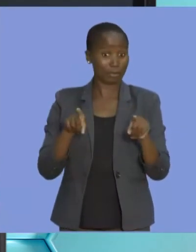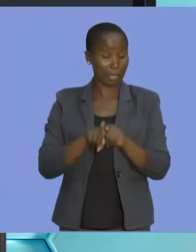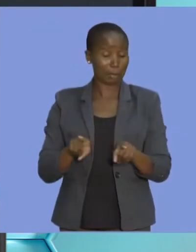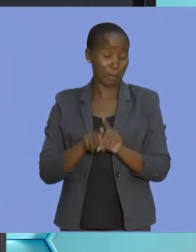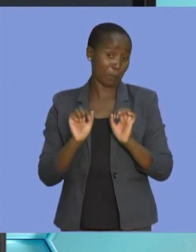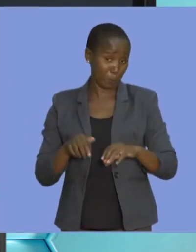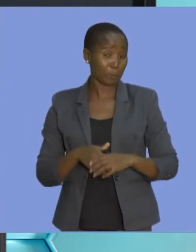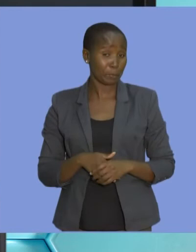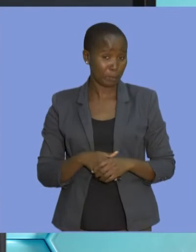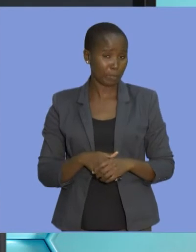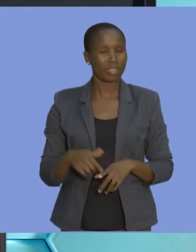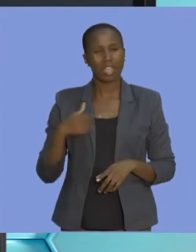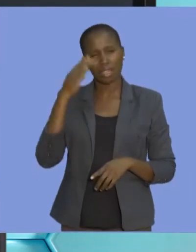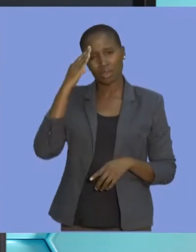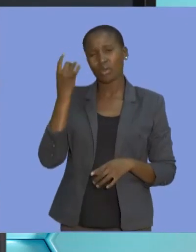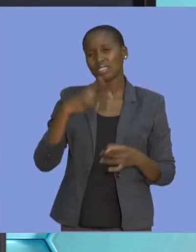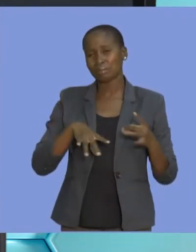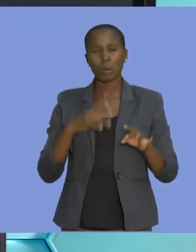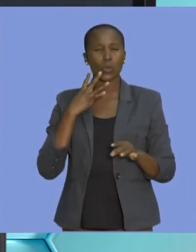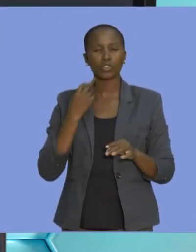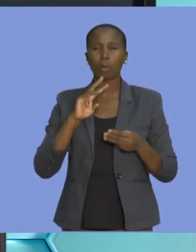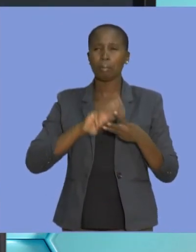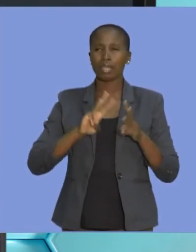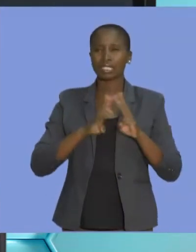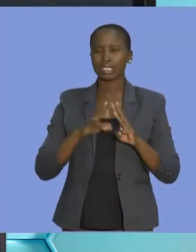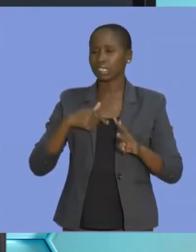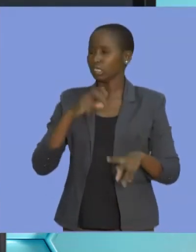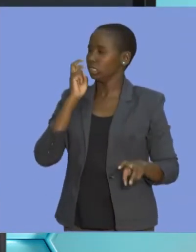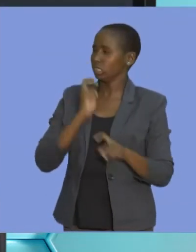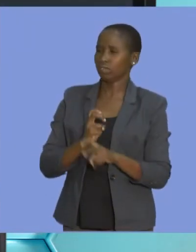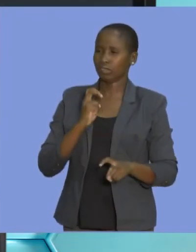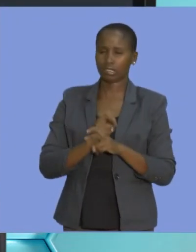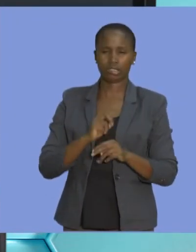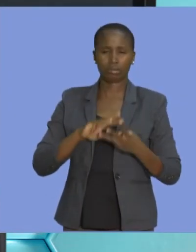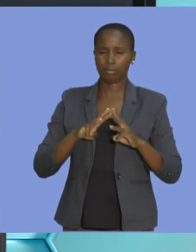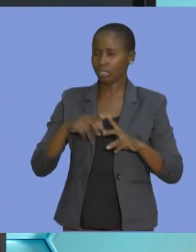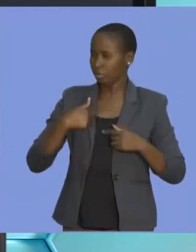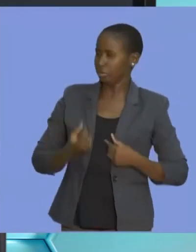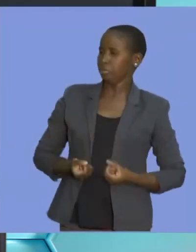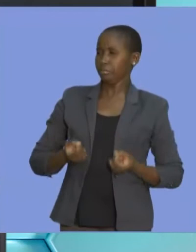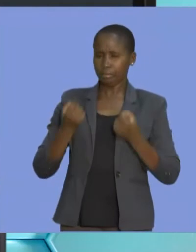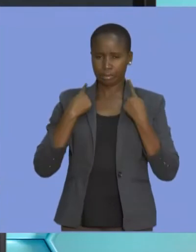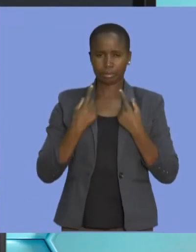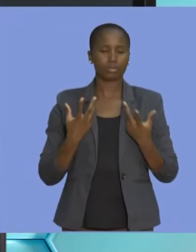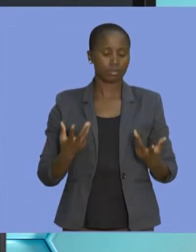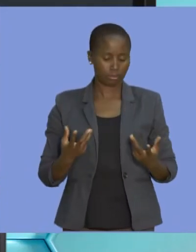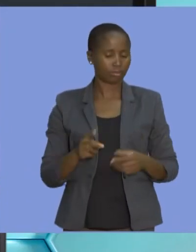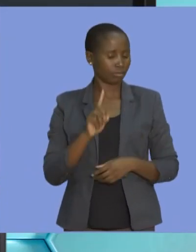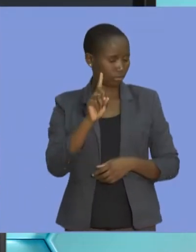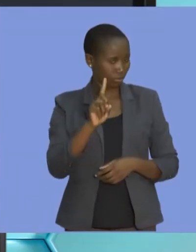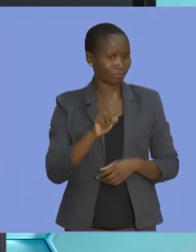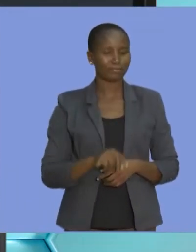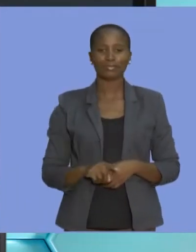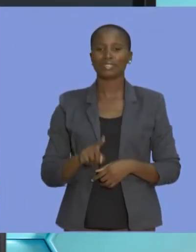know sometimes when you're doing your maths, it can be difficult. Solving a problem, you have no idea. Okay, but I would say